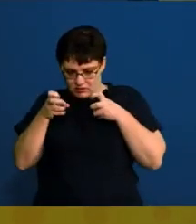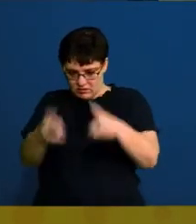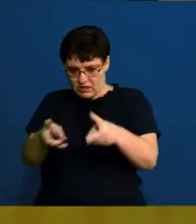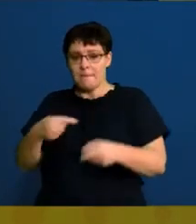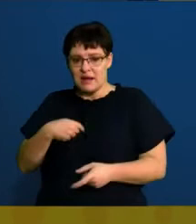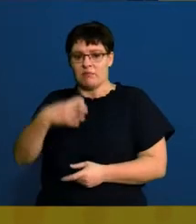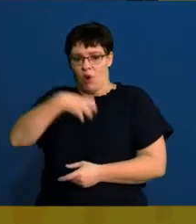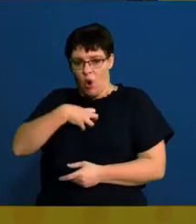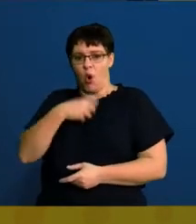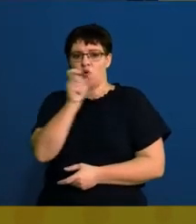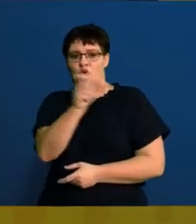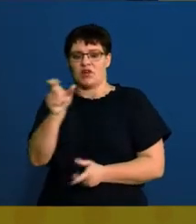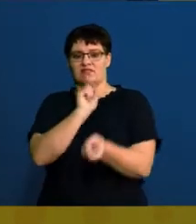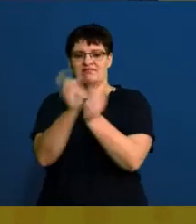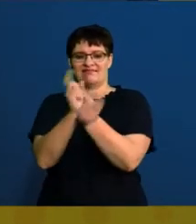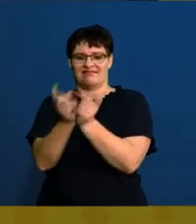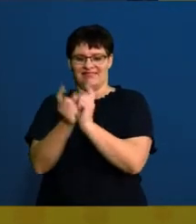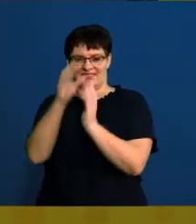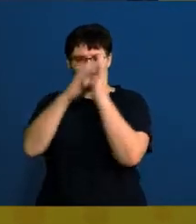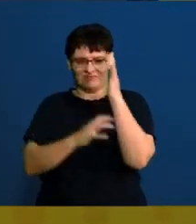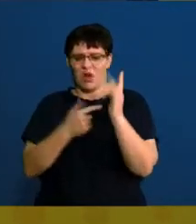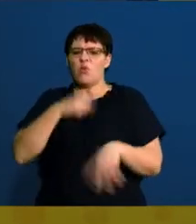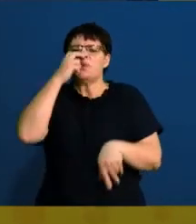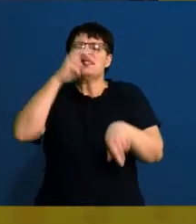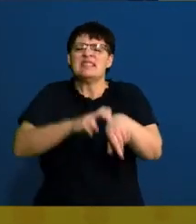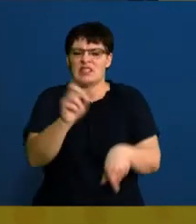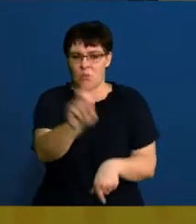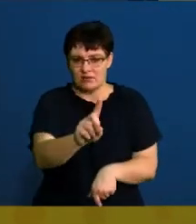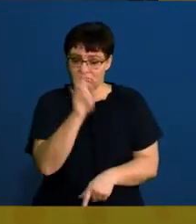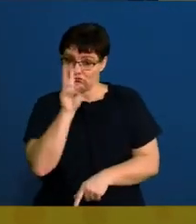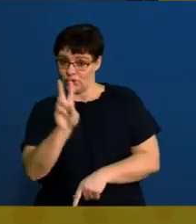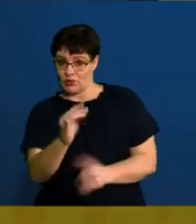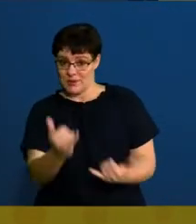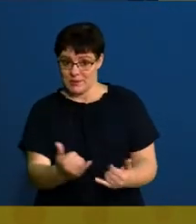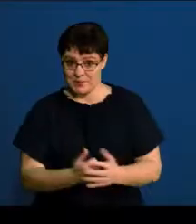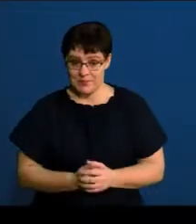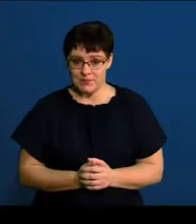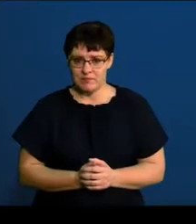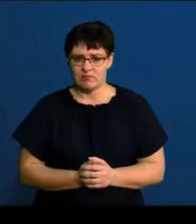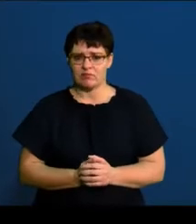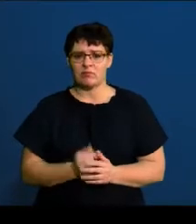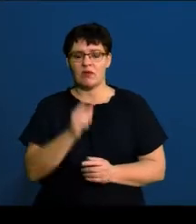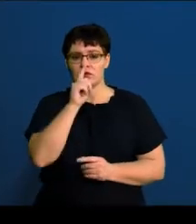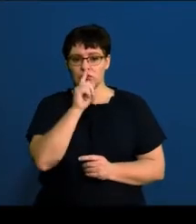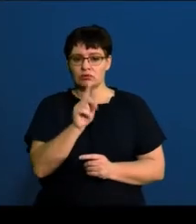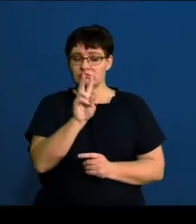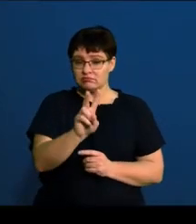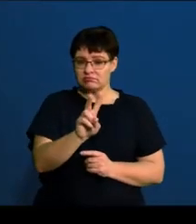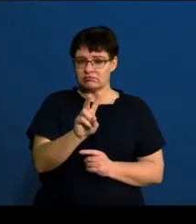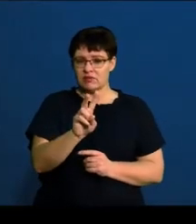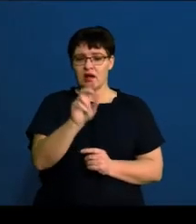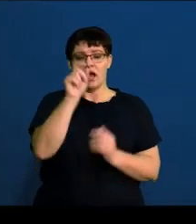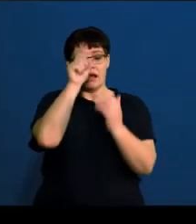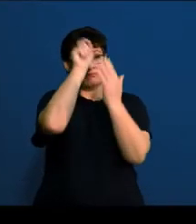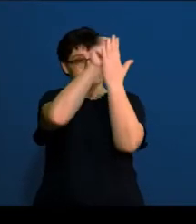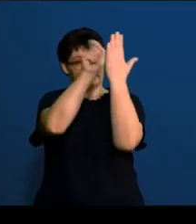summary, and we're going to look at what we need for the summary. So we need to take the larger text sections